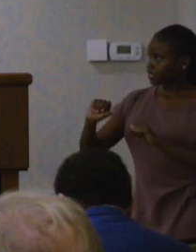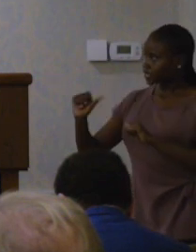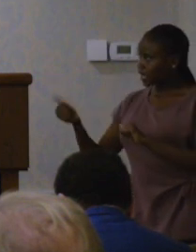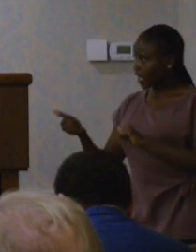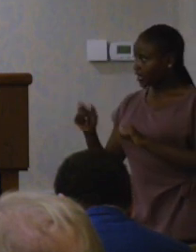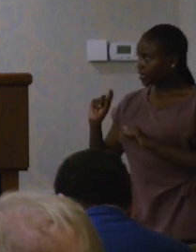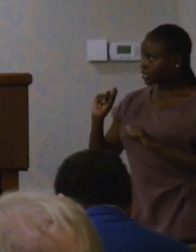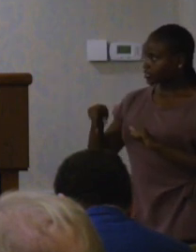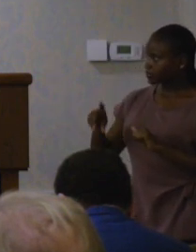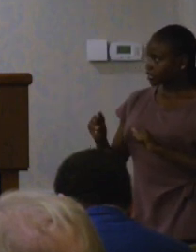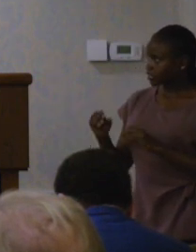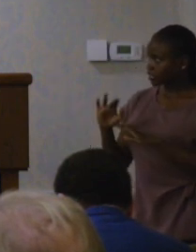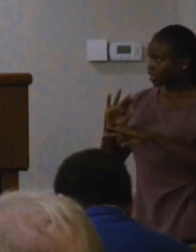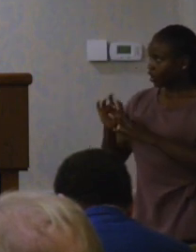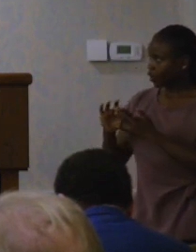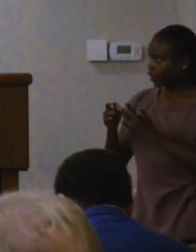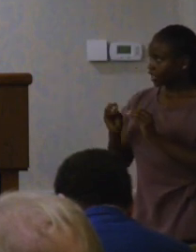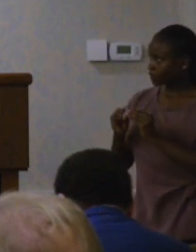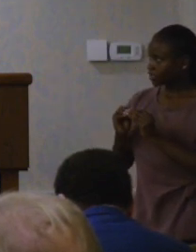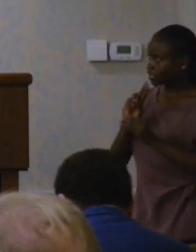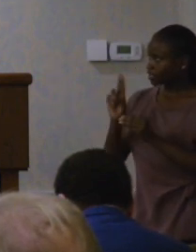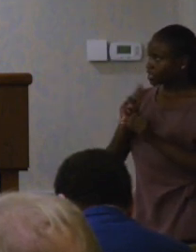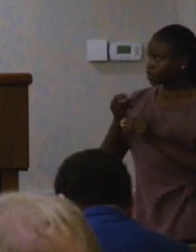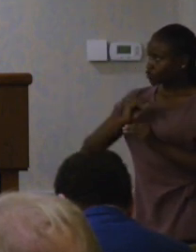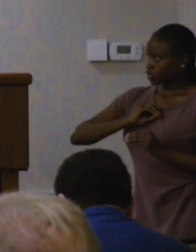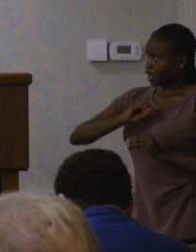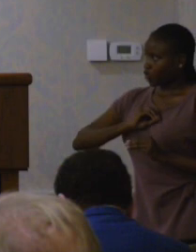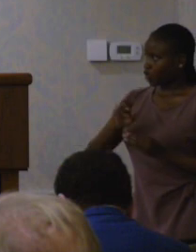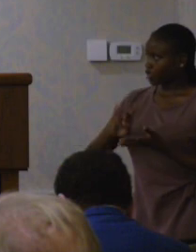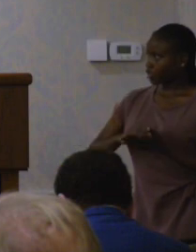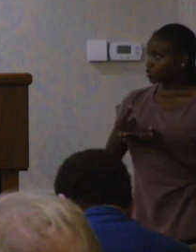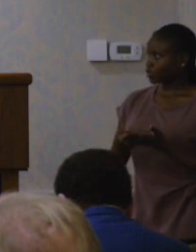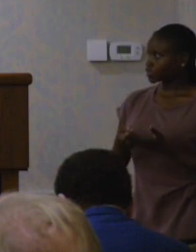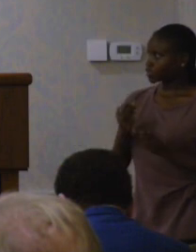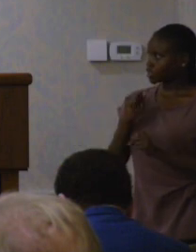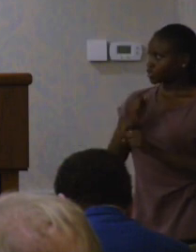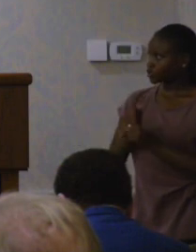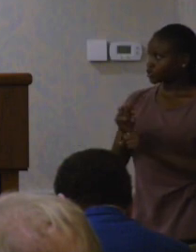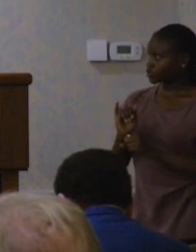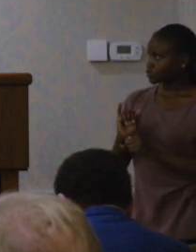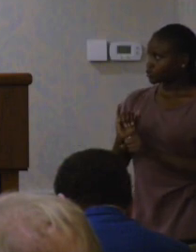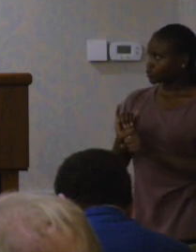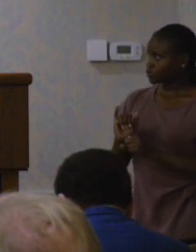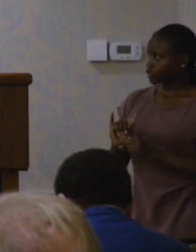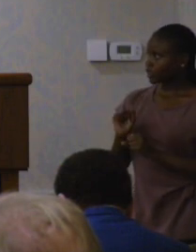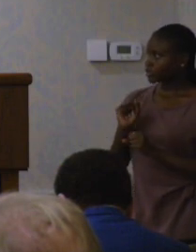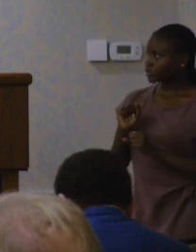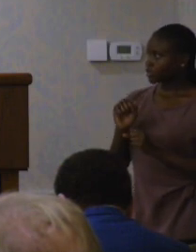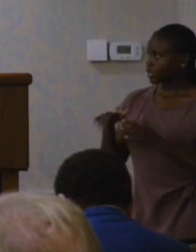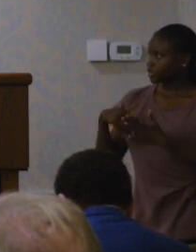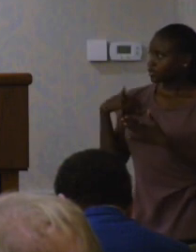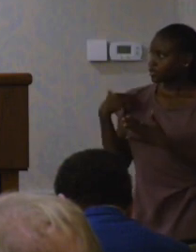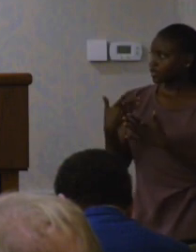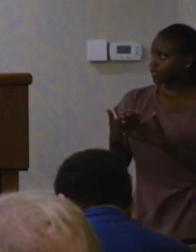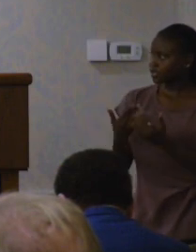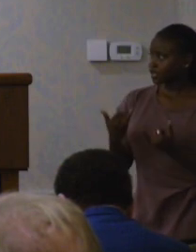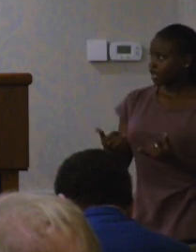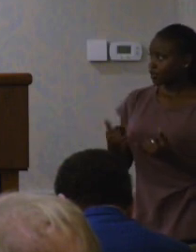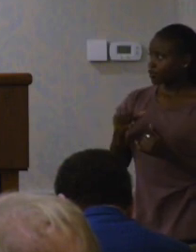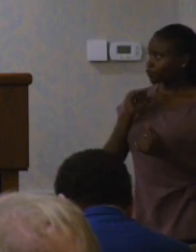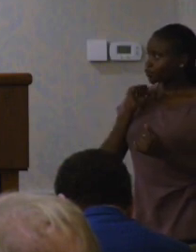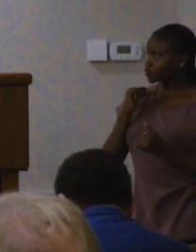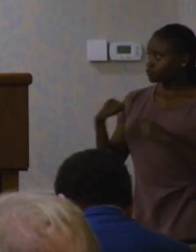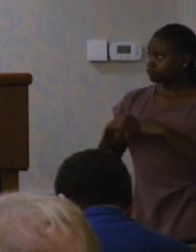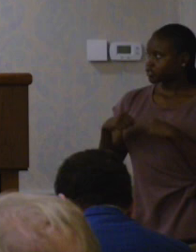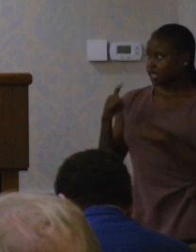or organize online meeting, they use their own resources and to do it. Yeah, and until now, we didn't see many